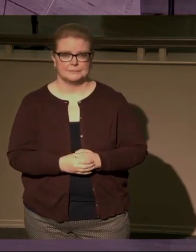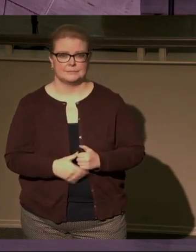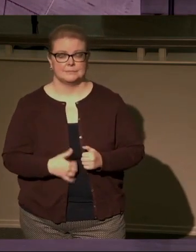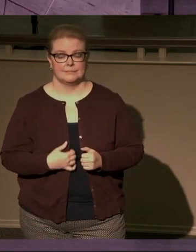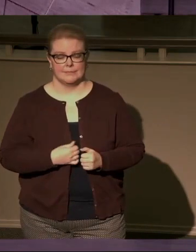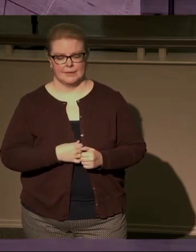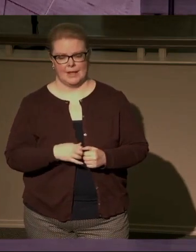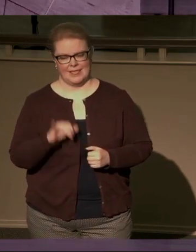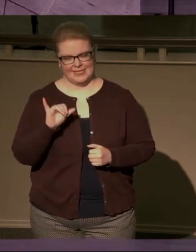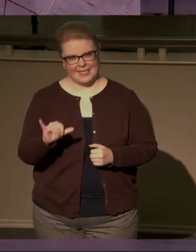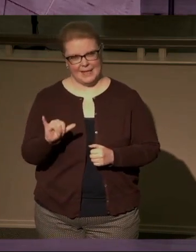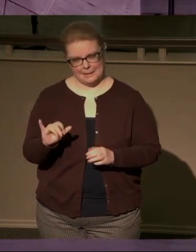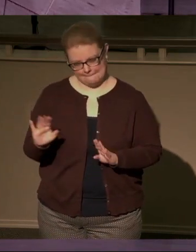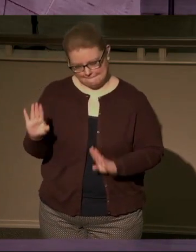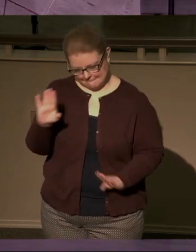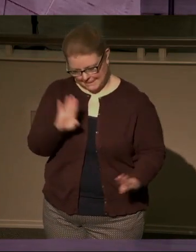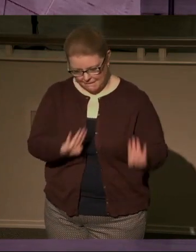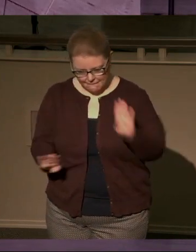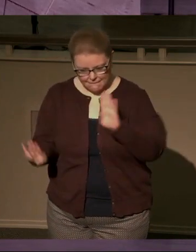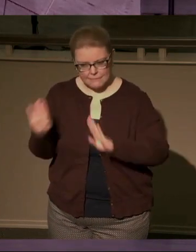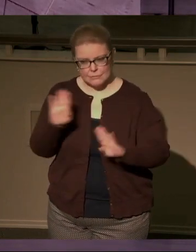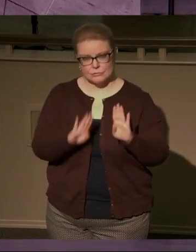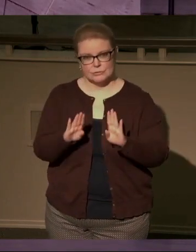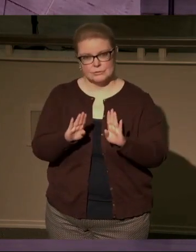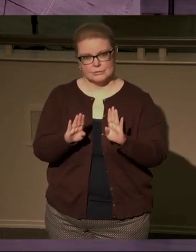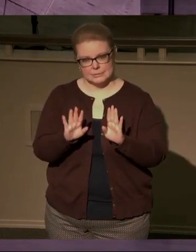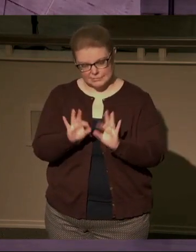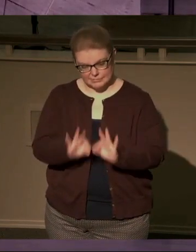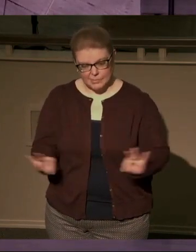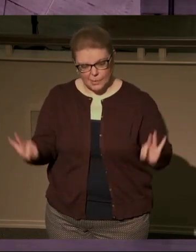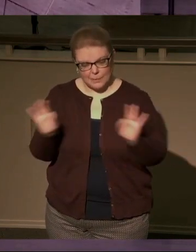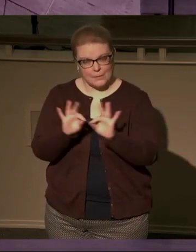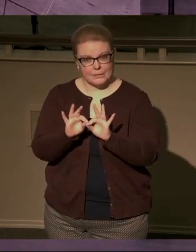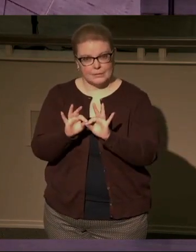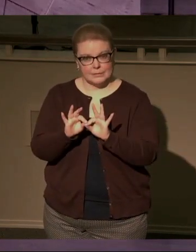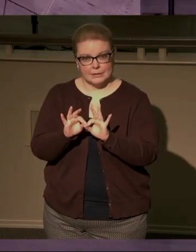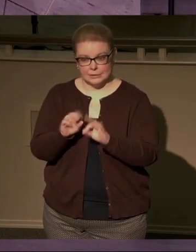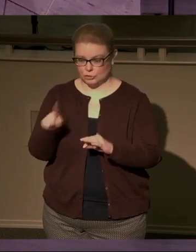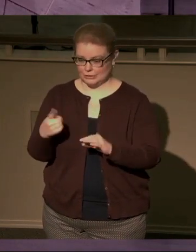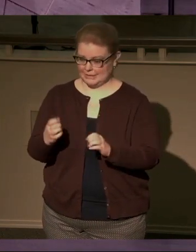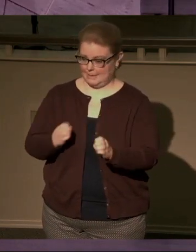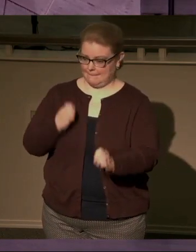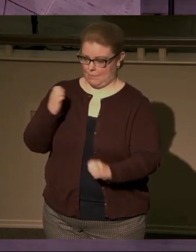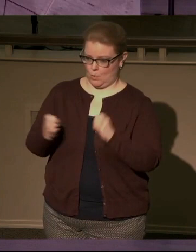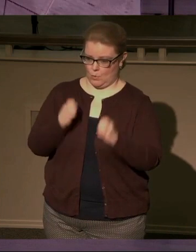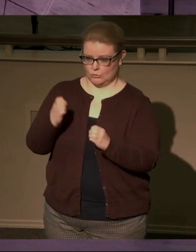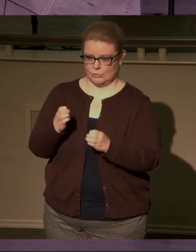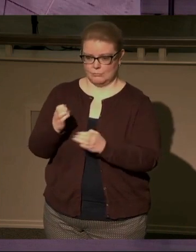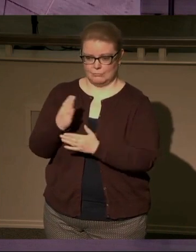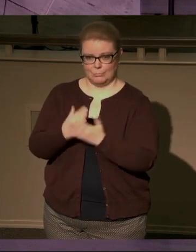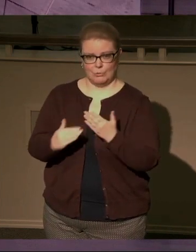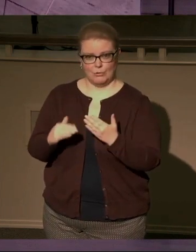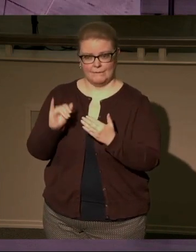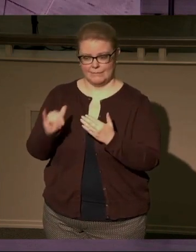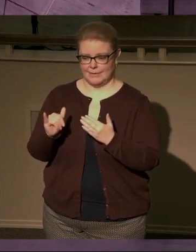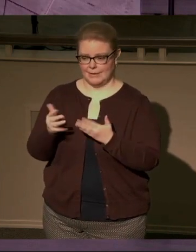That biology mattered to even the emotional uptake. And parents, listen, don't